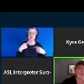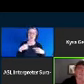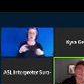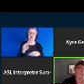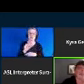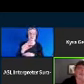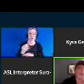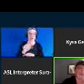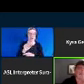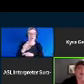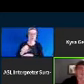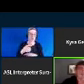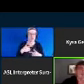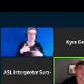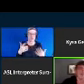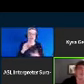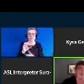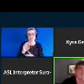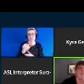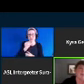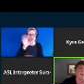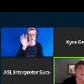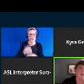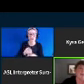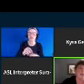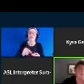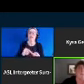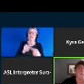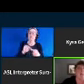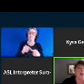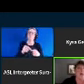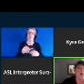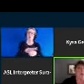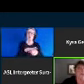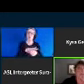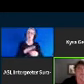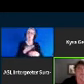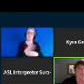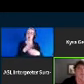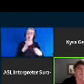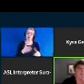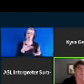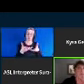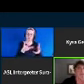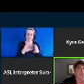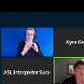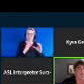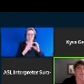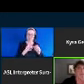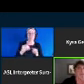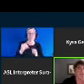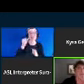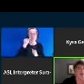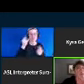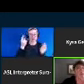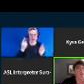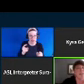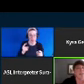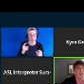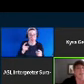in the response outside of some possible communication with local partners. However, if mass casualty events occur that meet